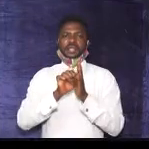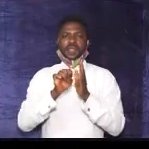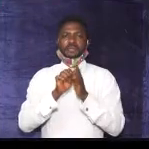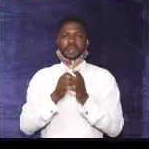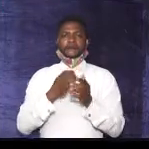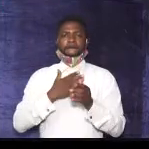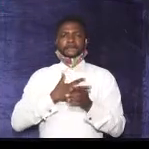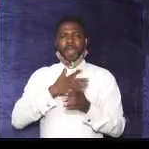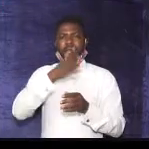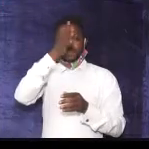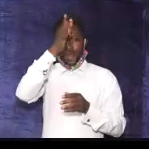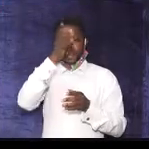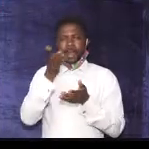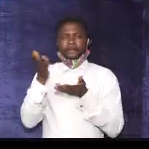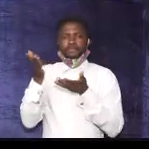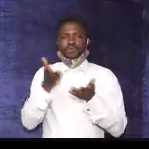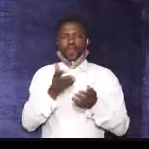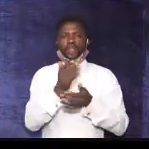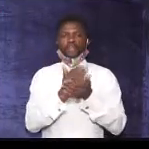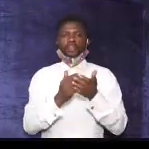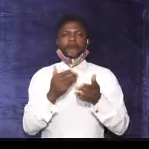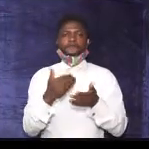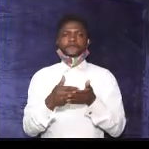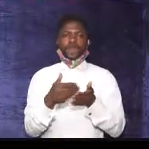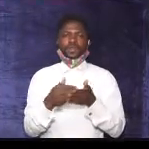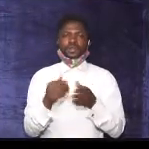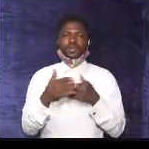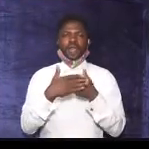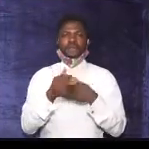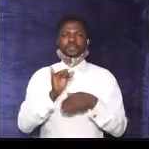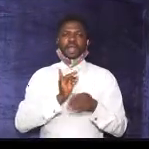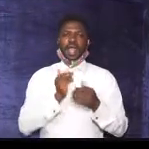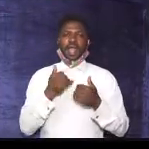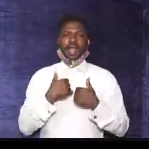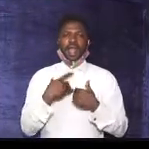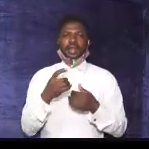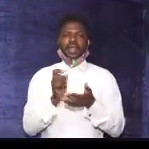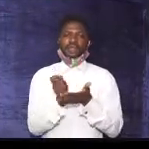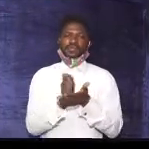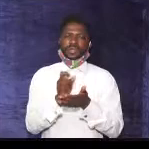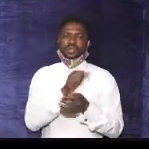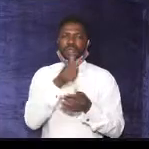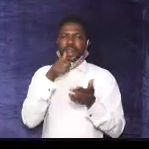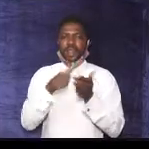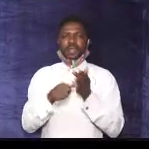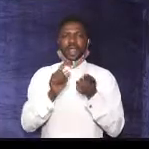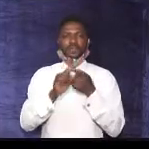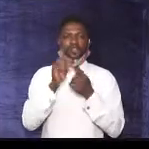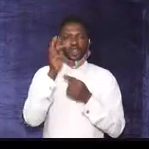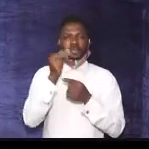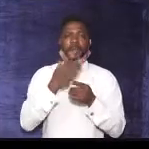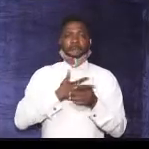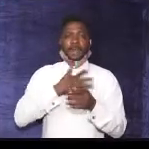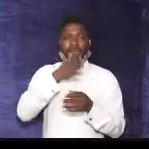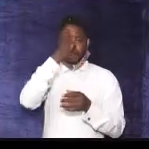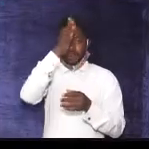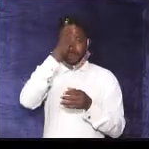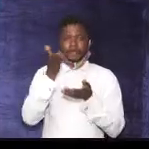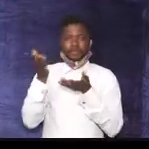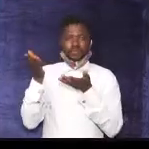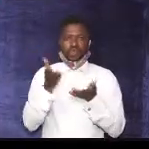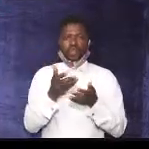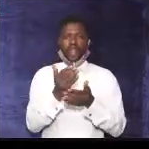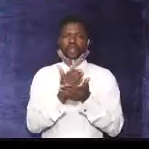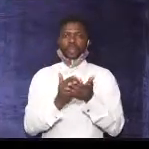Another example, my father brought some money after I had written a letter to him.